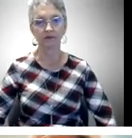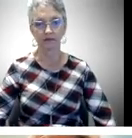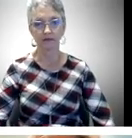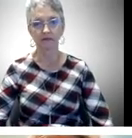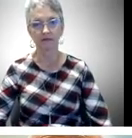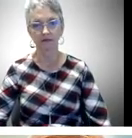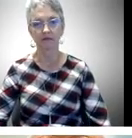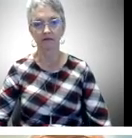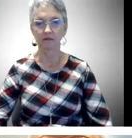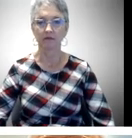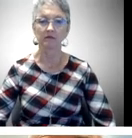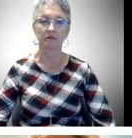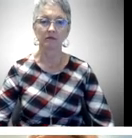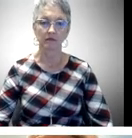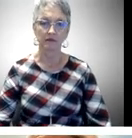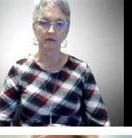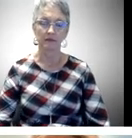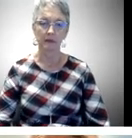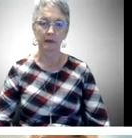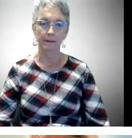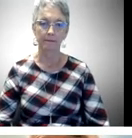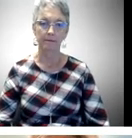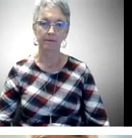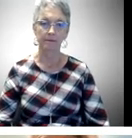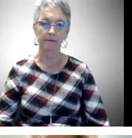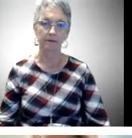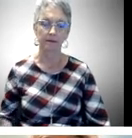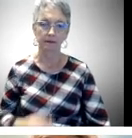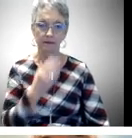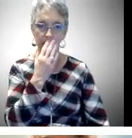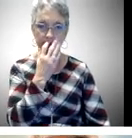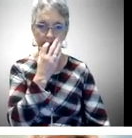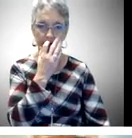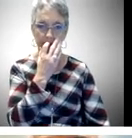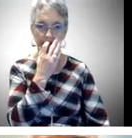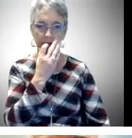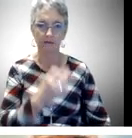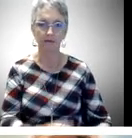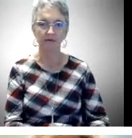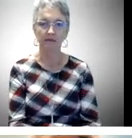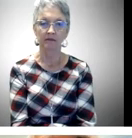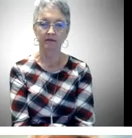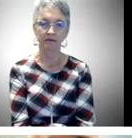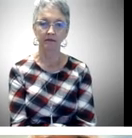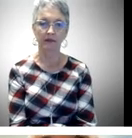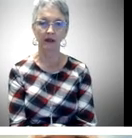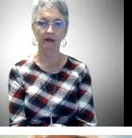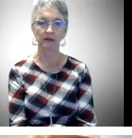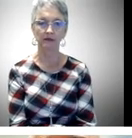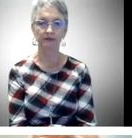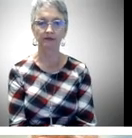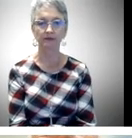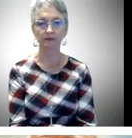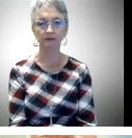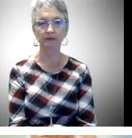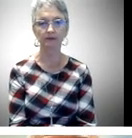court must consider. And if you have a guardianship order and it's silent, even